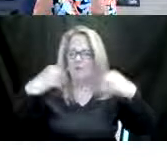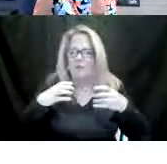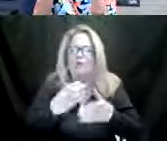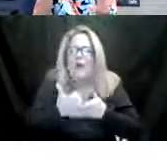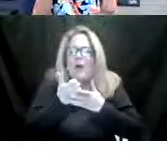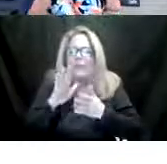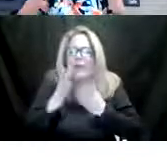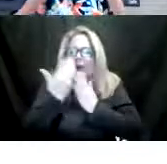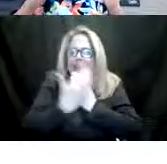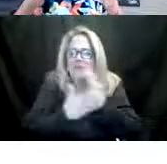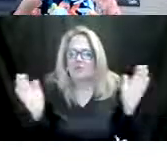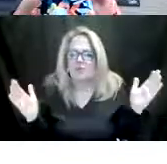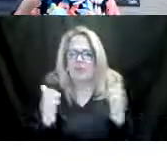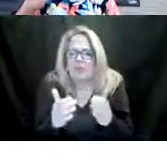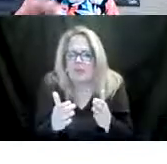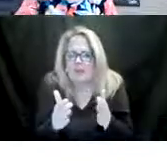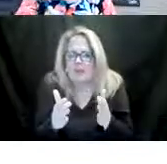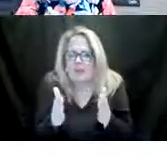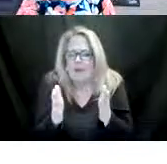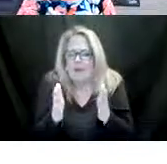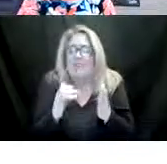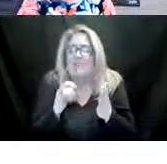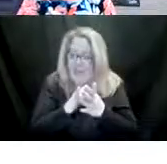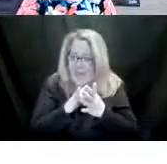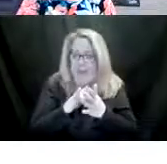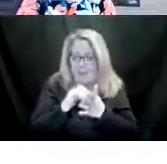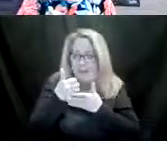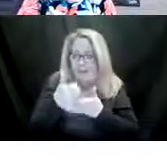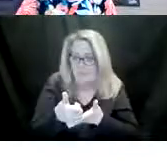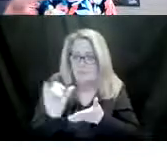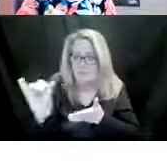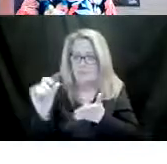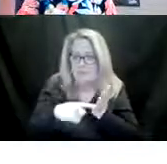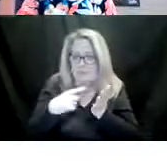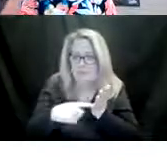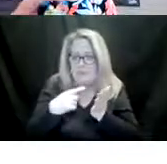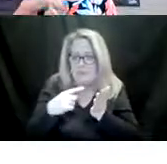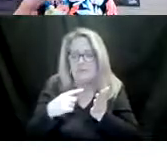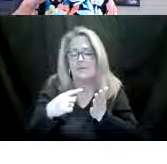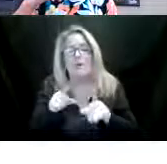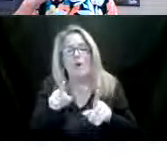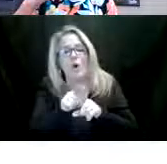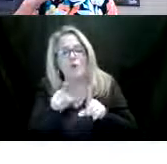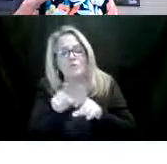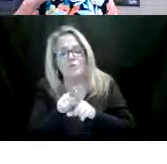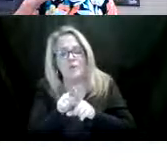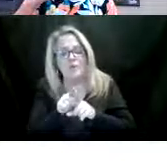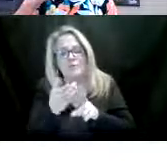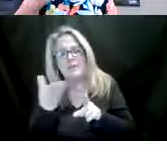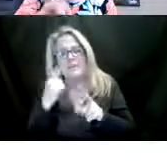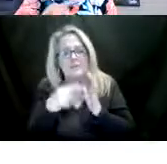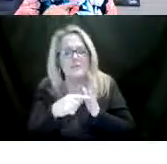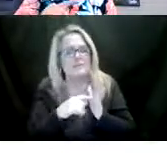sort of come in. That makes a huge difference sometimes. And if you look at things like